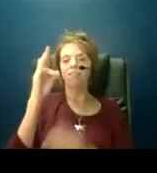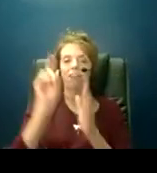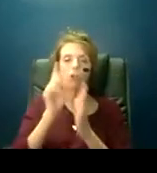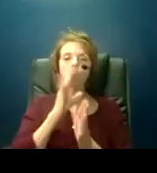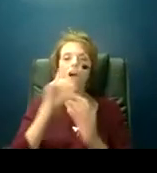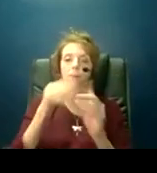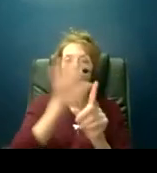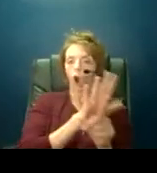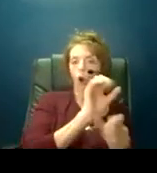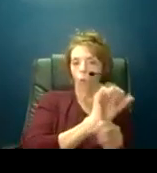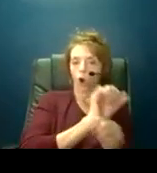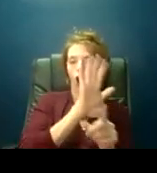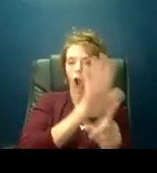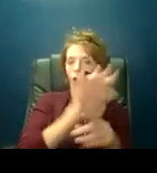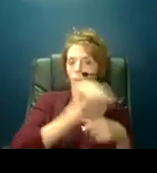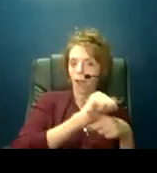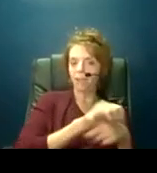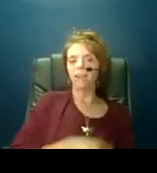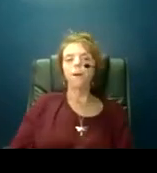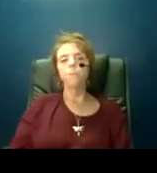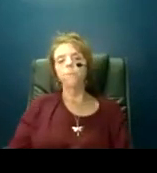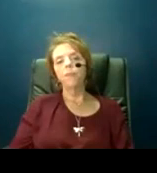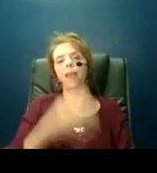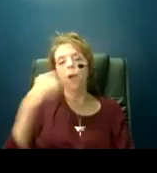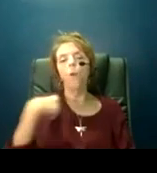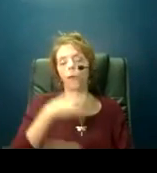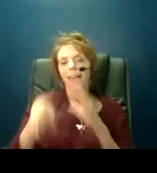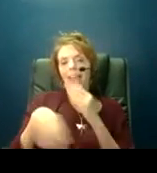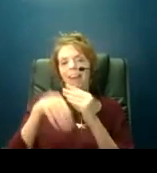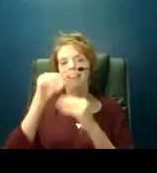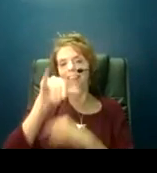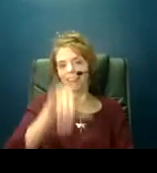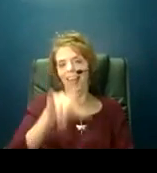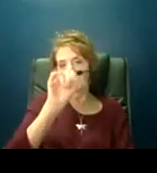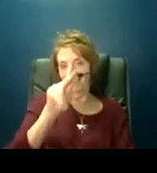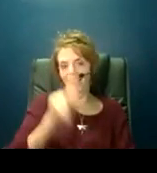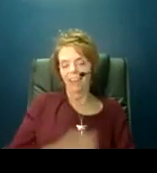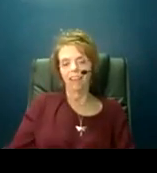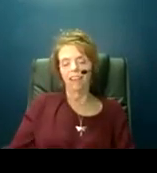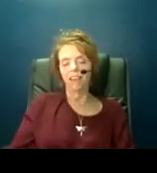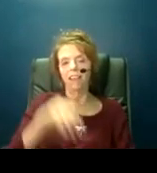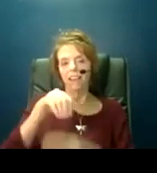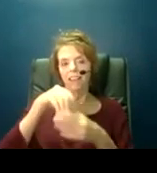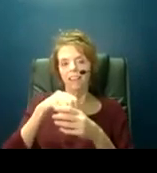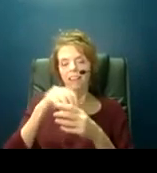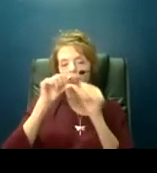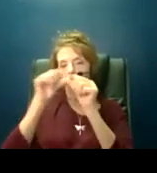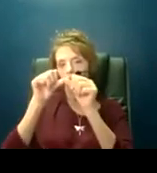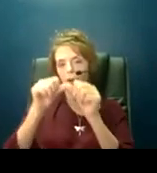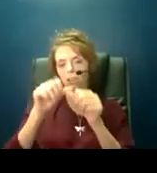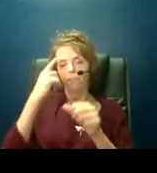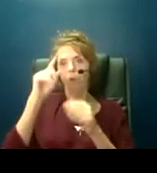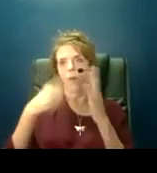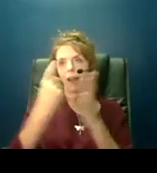her work and her practice, and we put the link in. It's under the duration, the hour to watch the